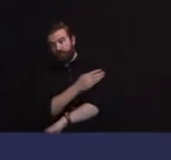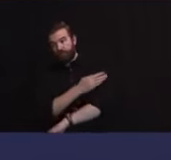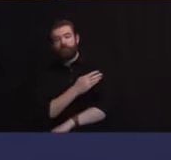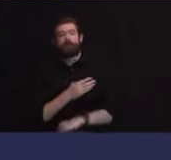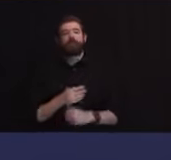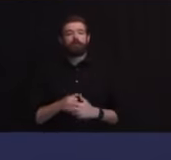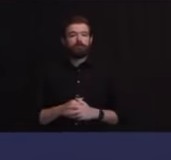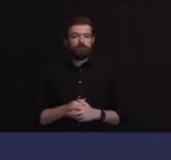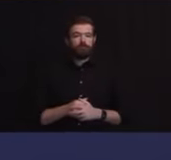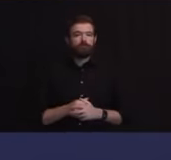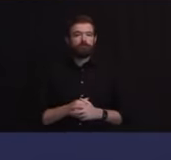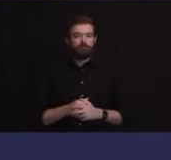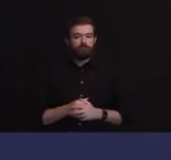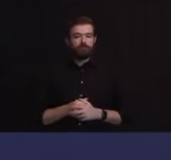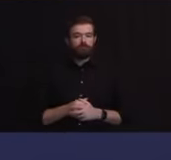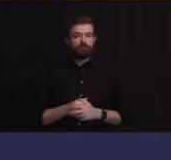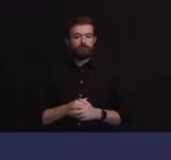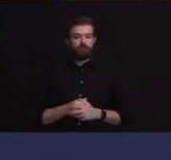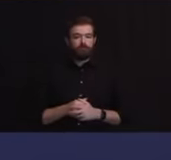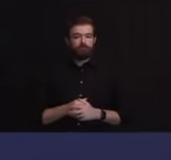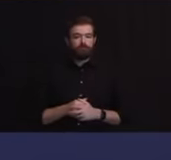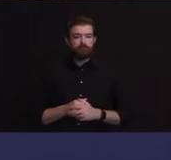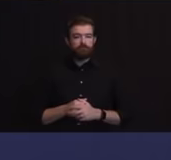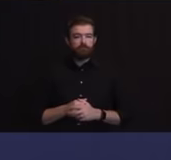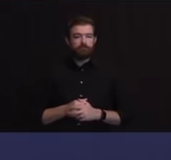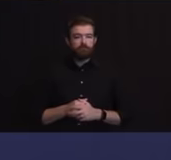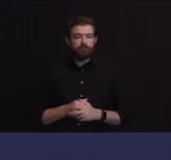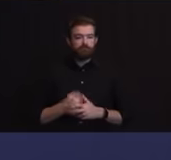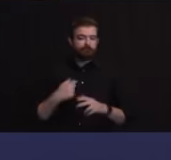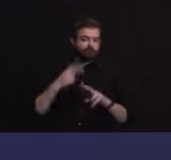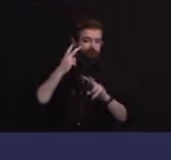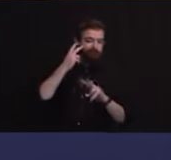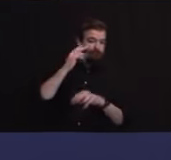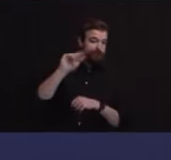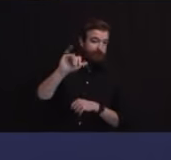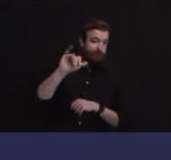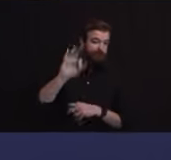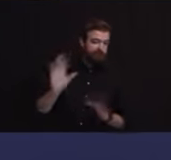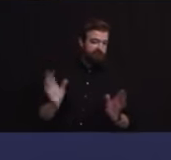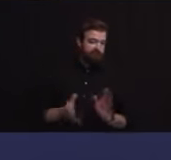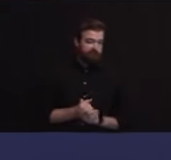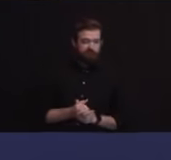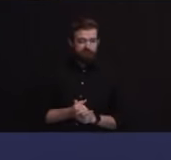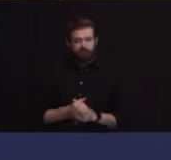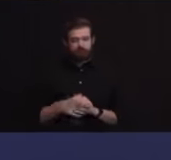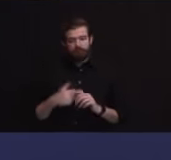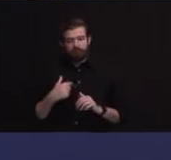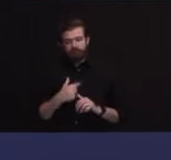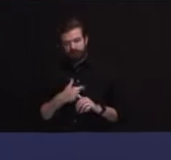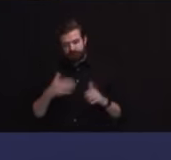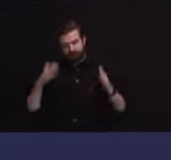May 19th. But let's keep on this journey one stop at a time.